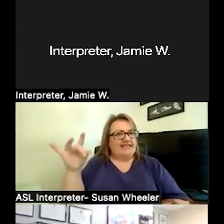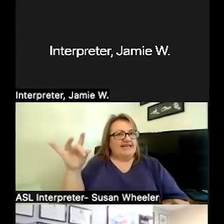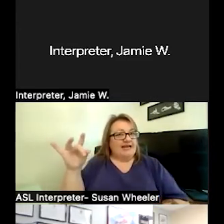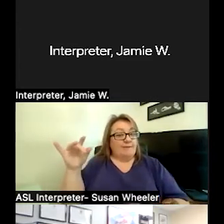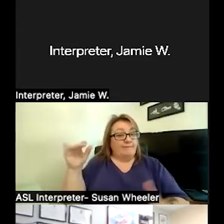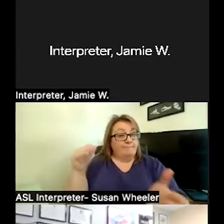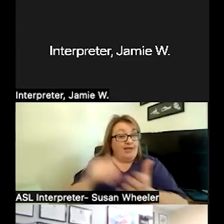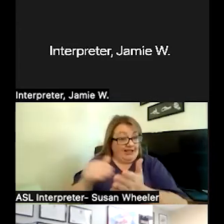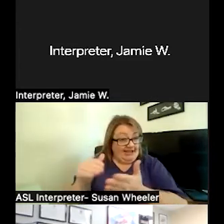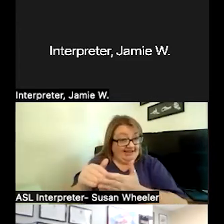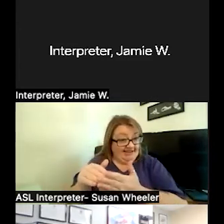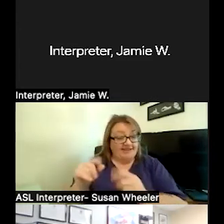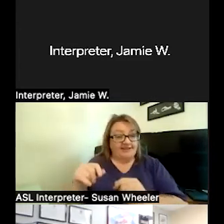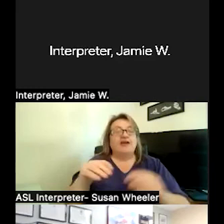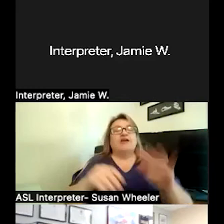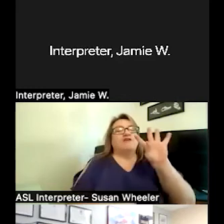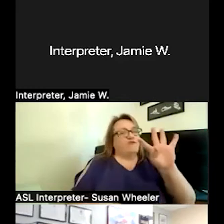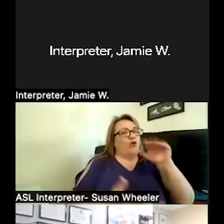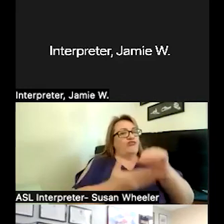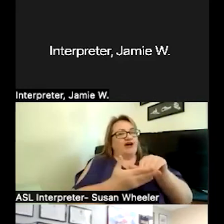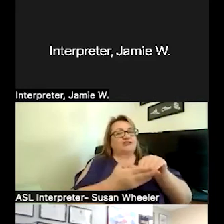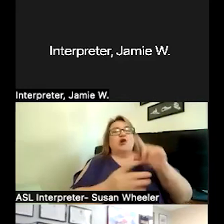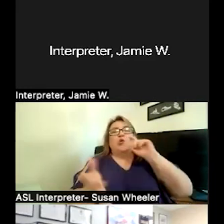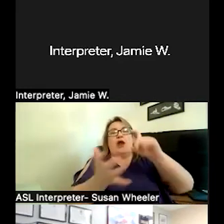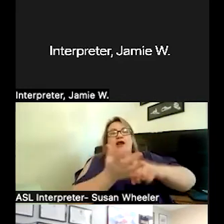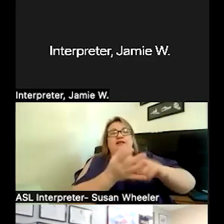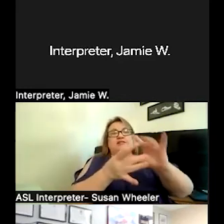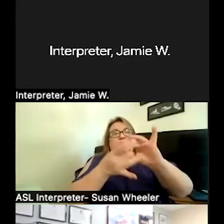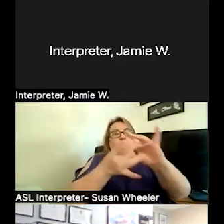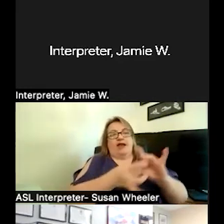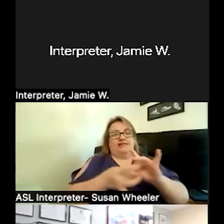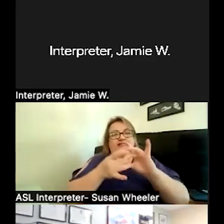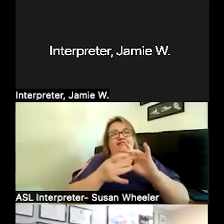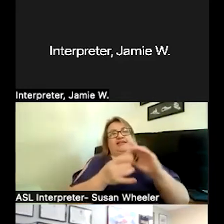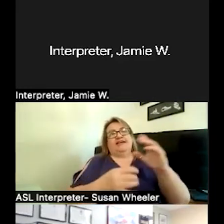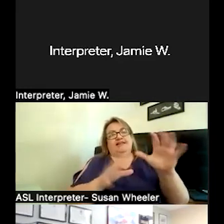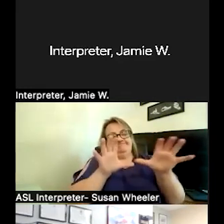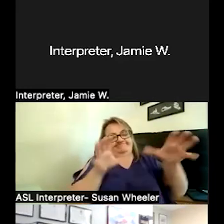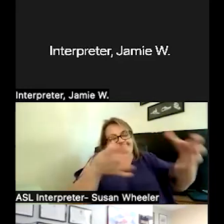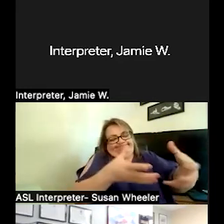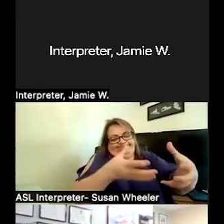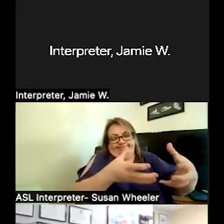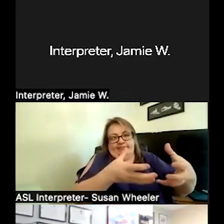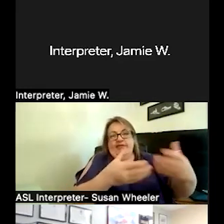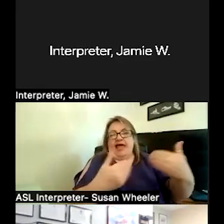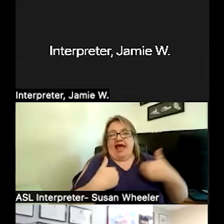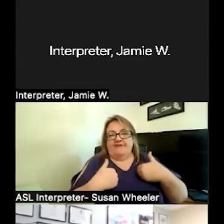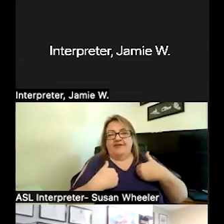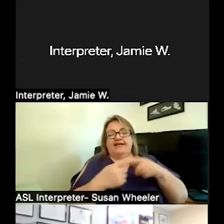are 4,000 recognized branches, congregations, conventions, denominations that have